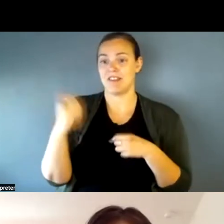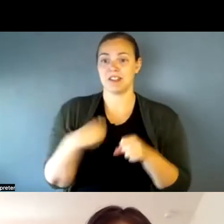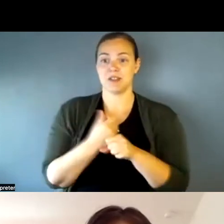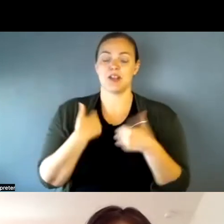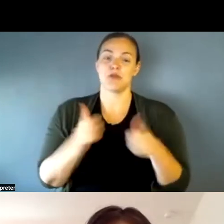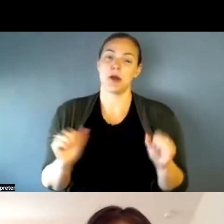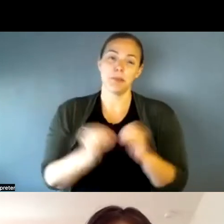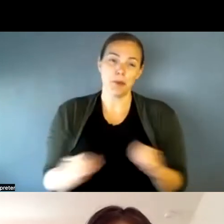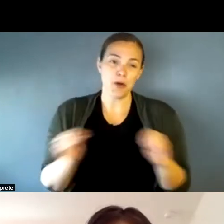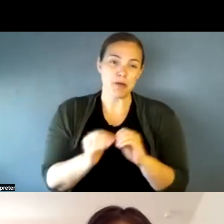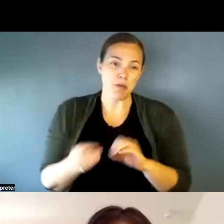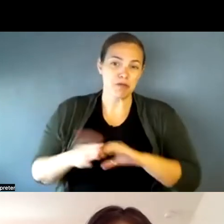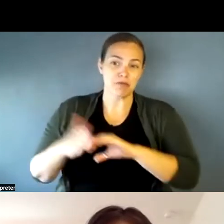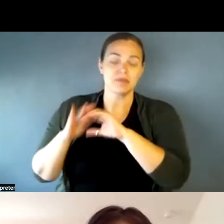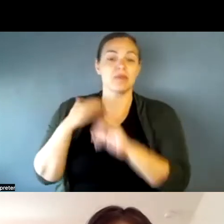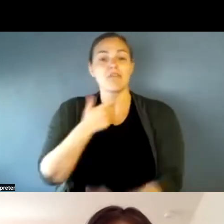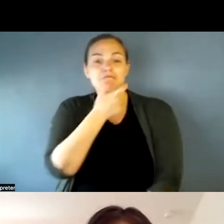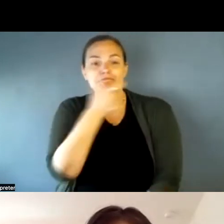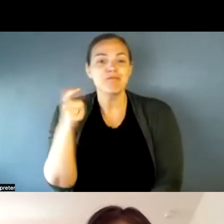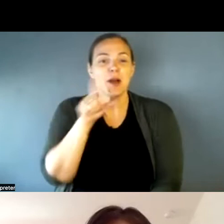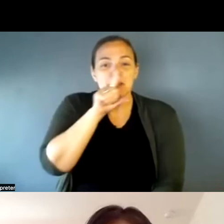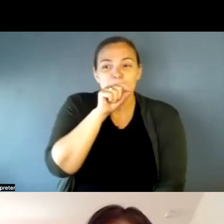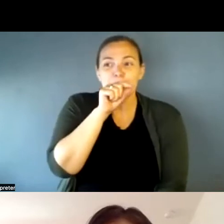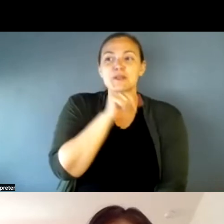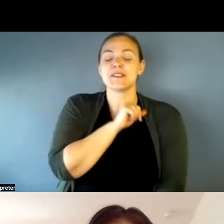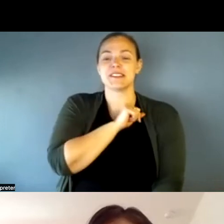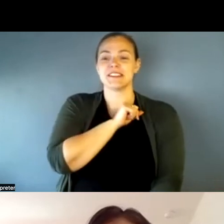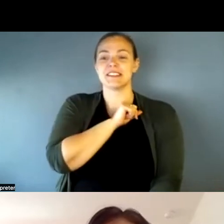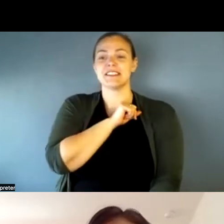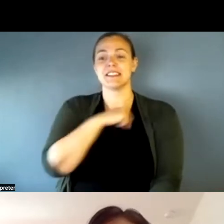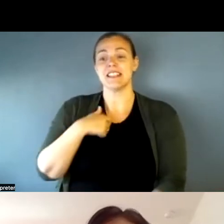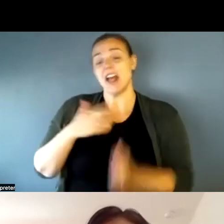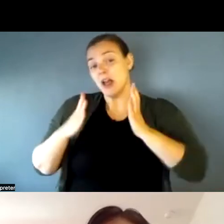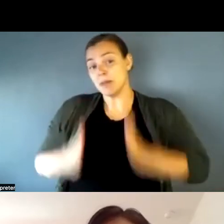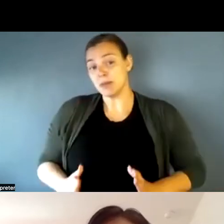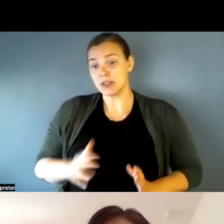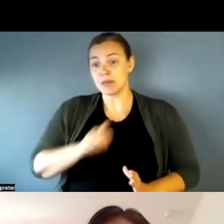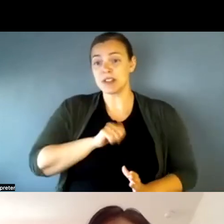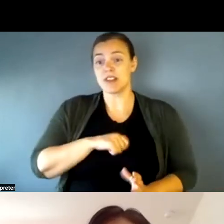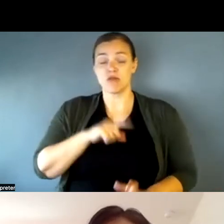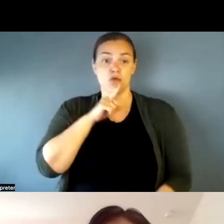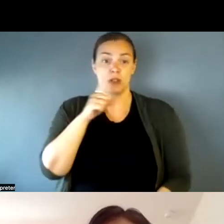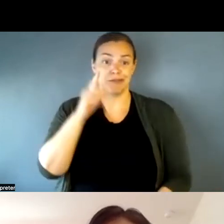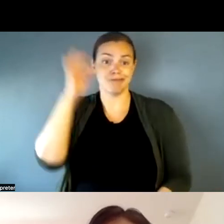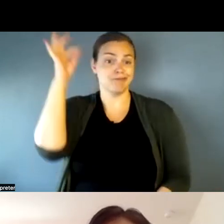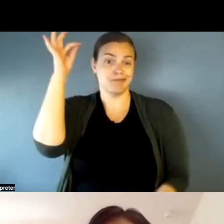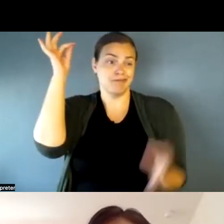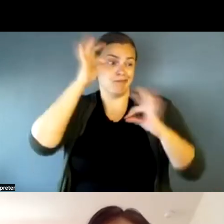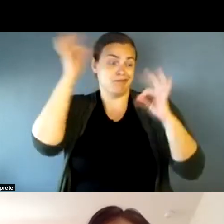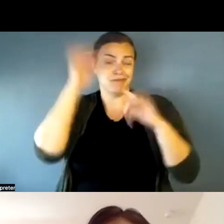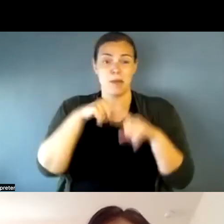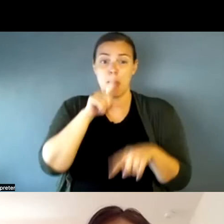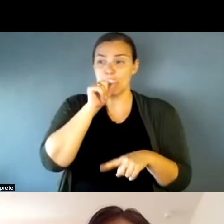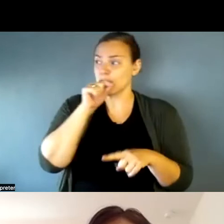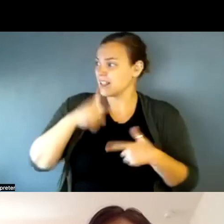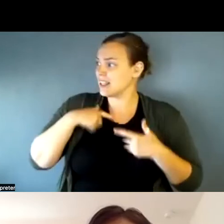more and more by bird watching. And I was someone who was really ignorant about the animals, about the birds in the city, and